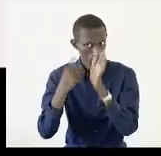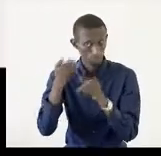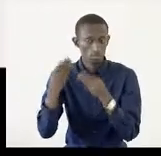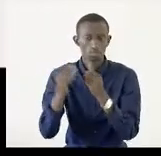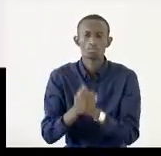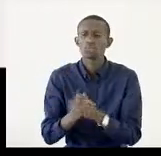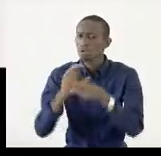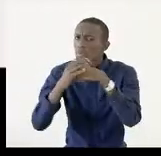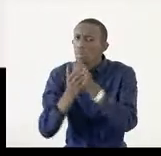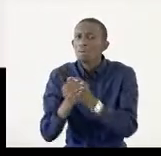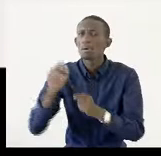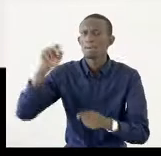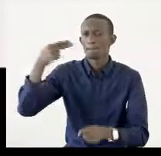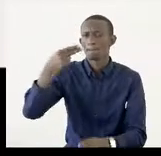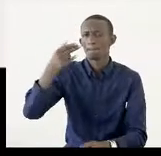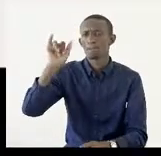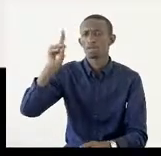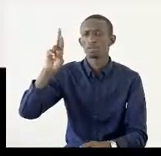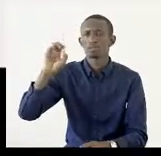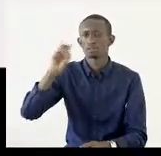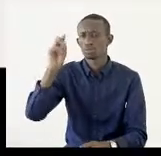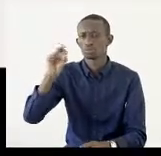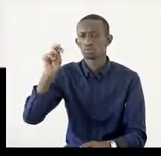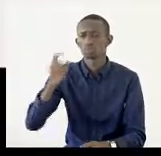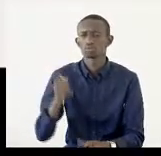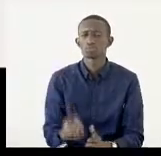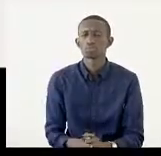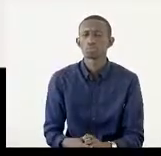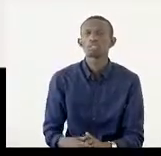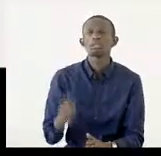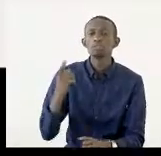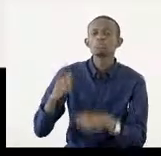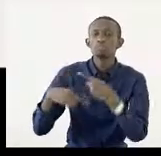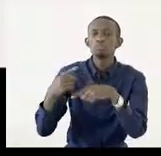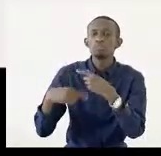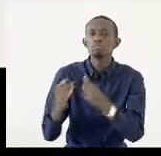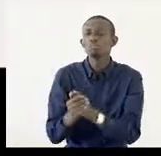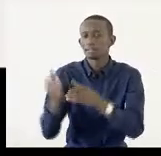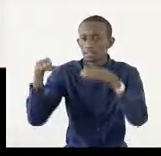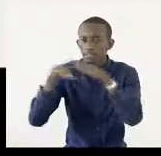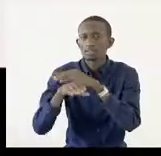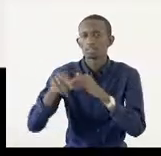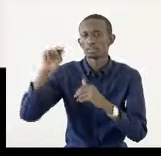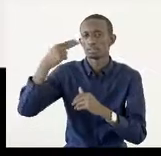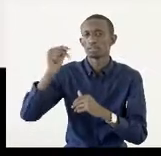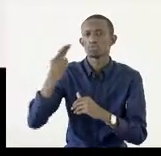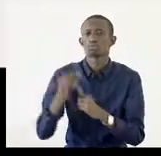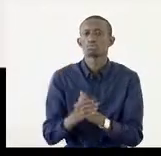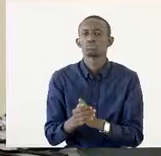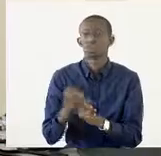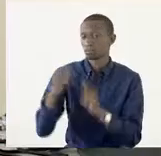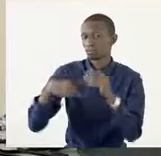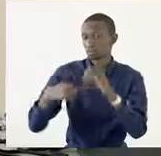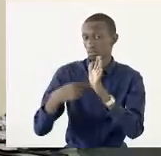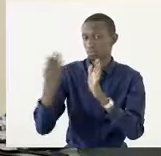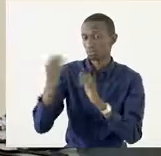to form hydrazones. So this is still under the ammonia derivatives. And these reactions are also